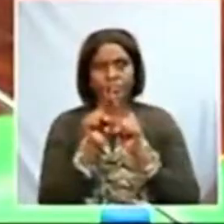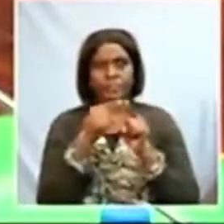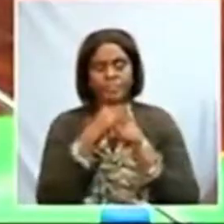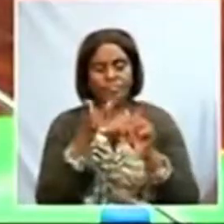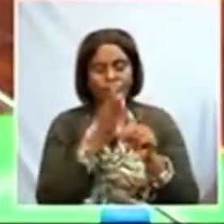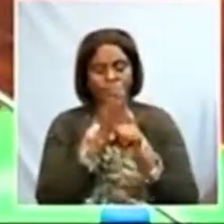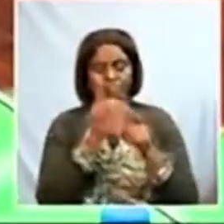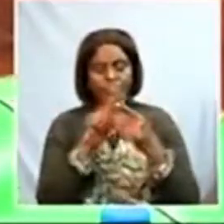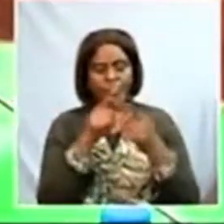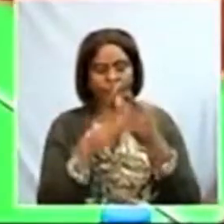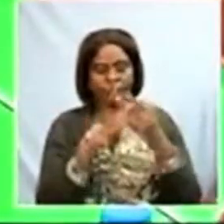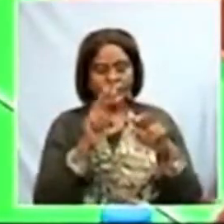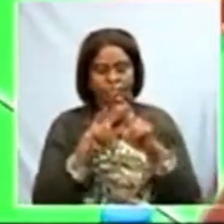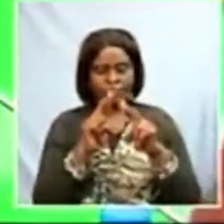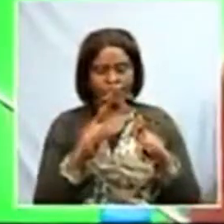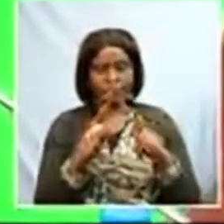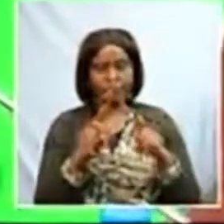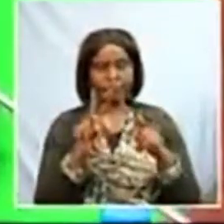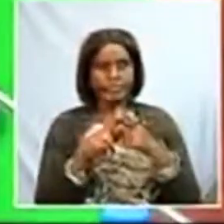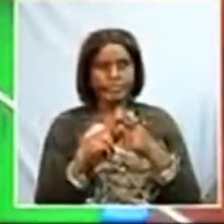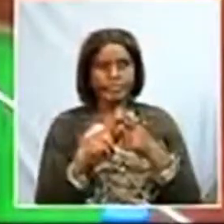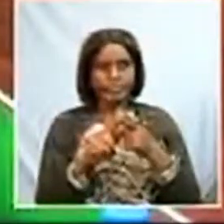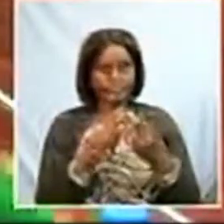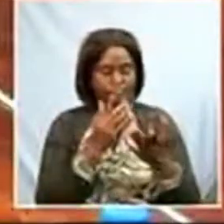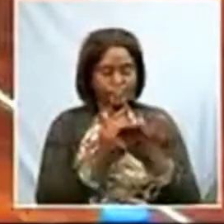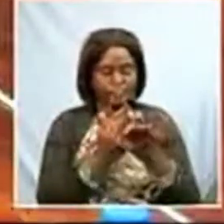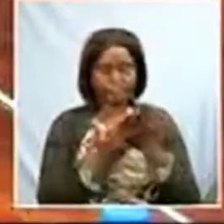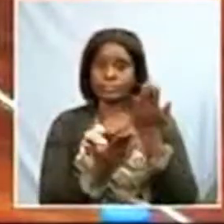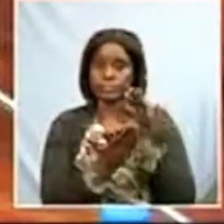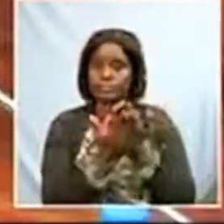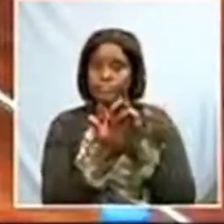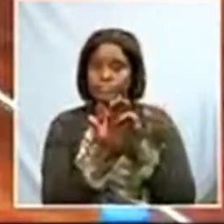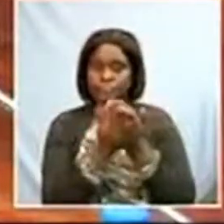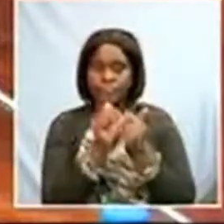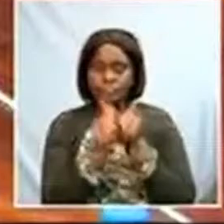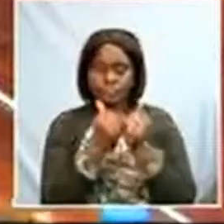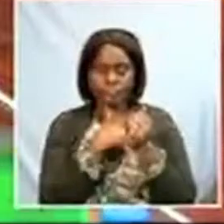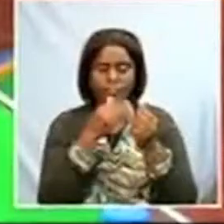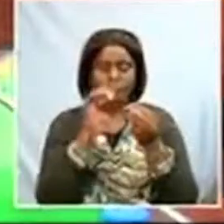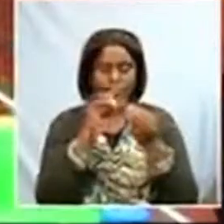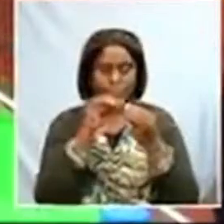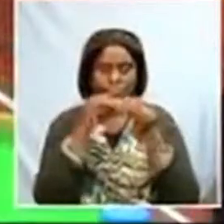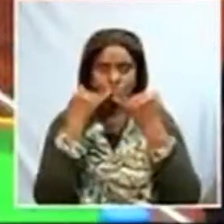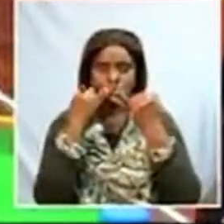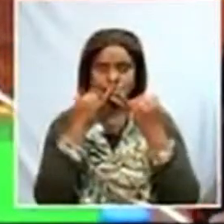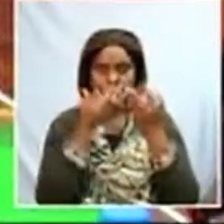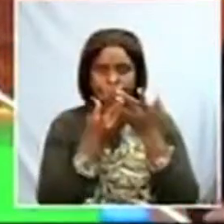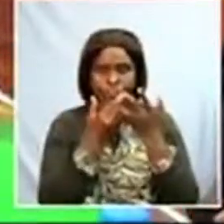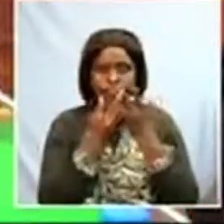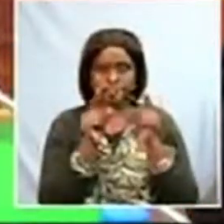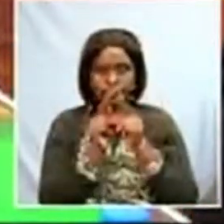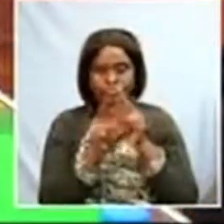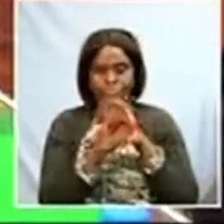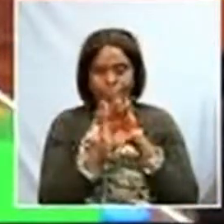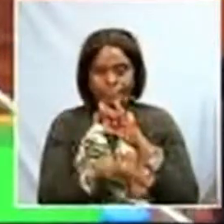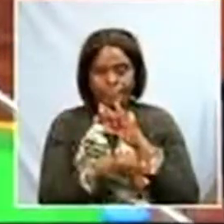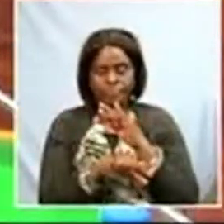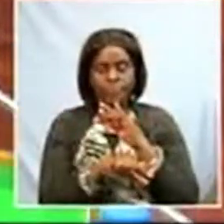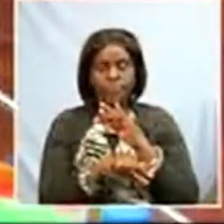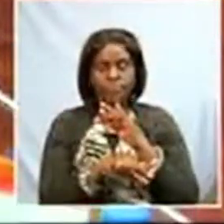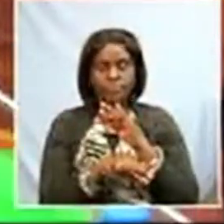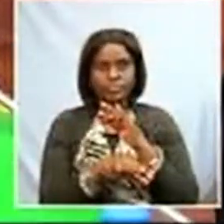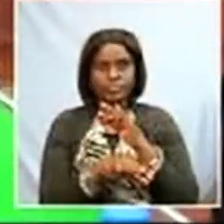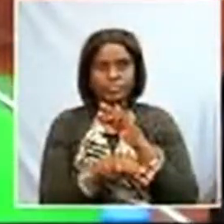refer you, Chairperson, to the addendum, which has further information under